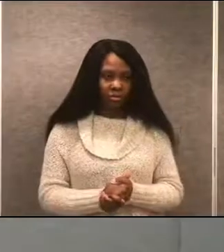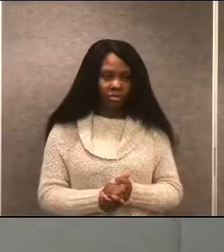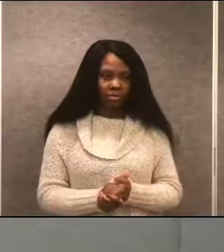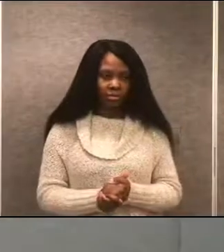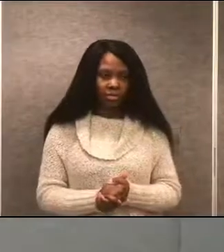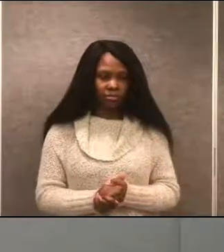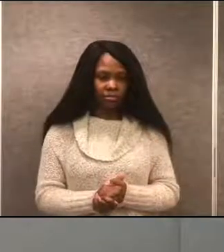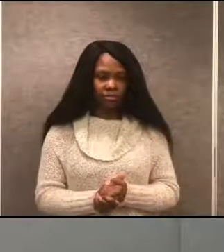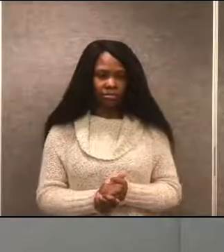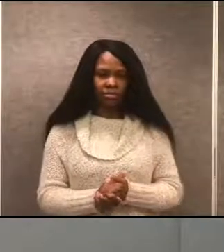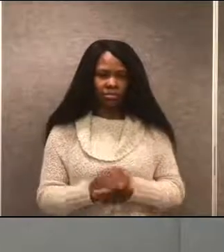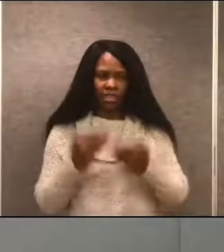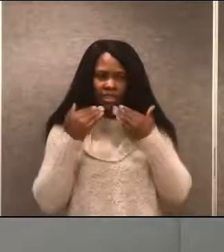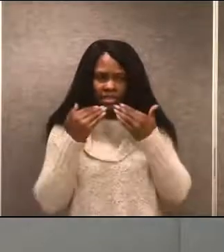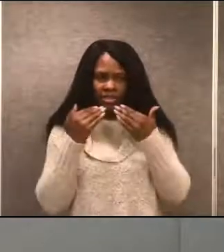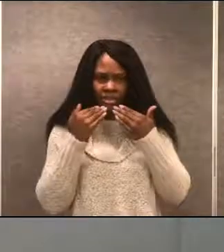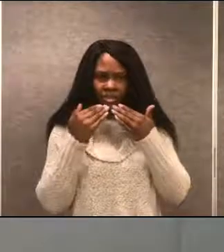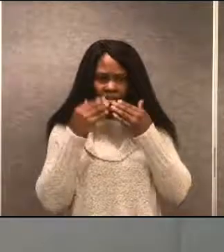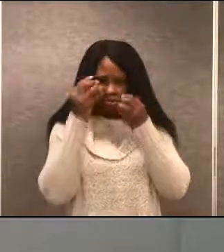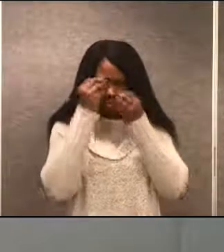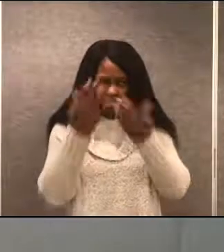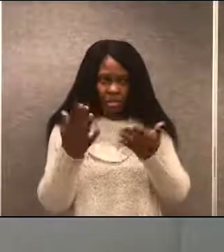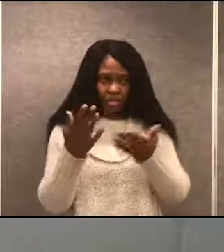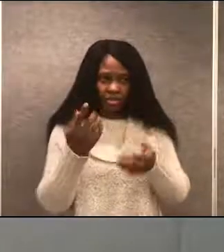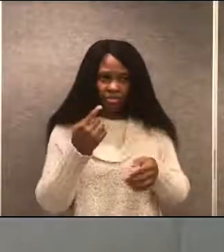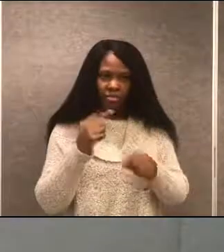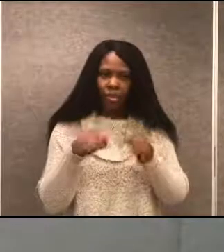really thank you for that, Ms. Champagne. When you talk about